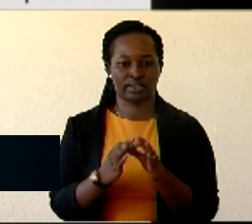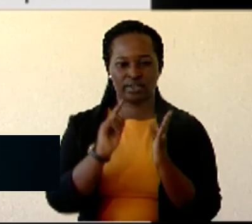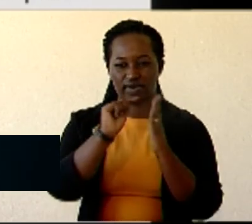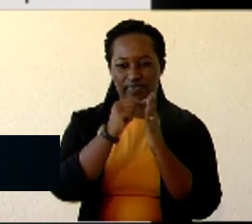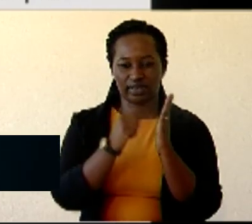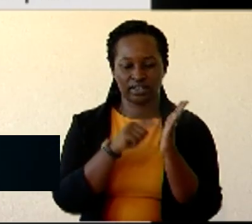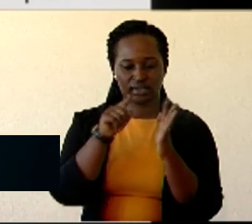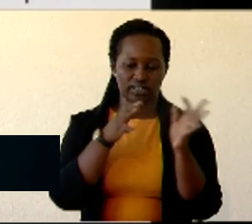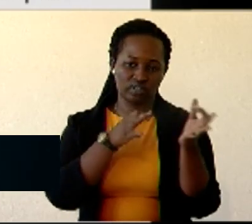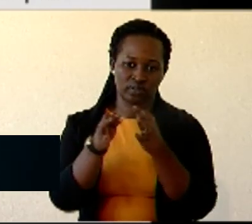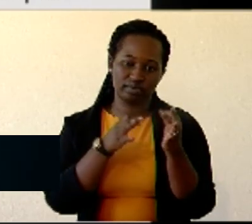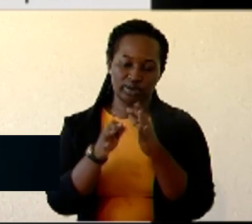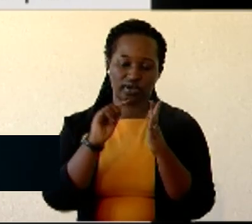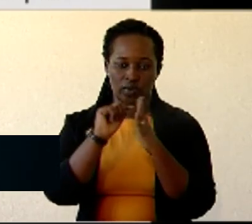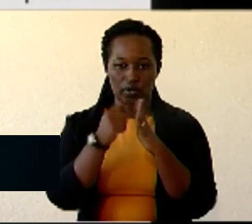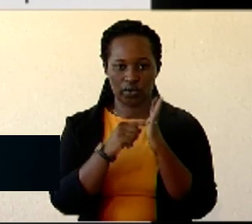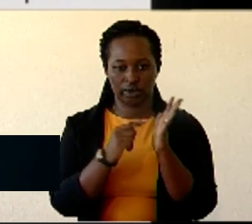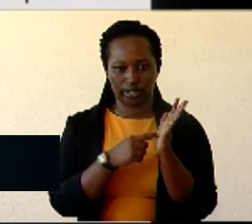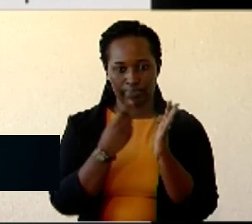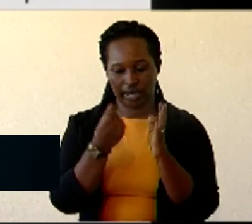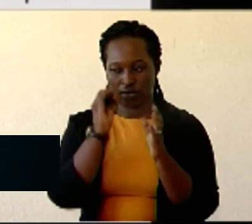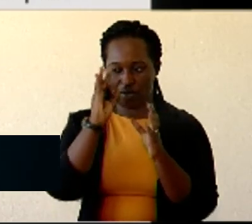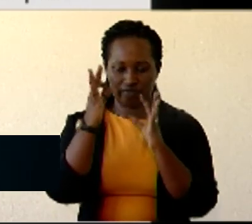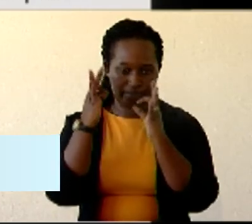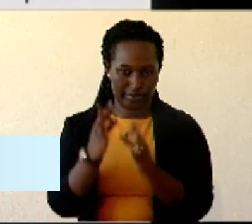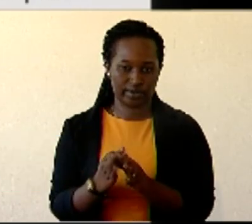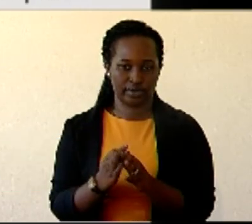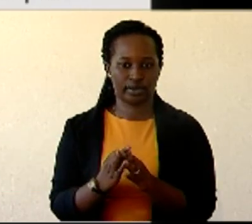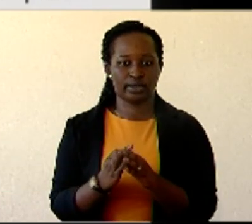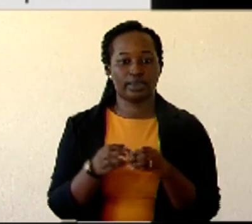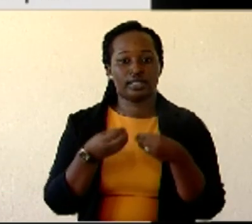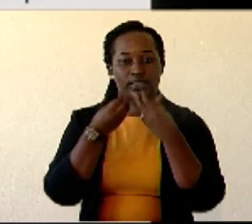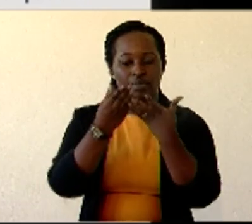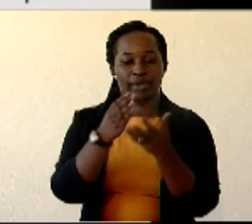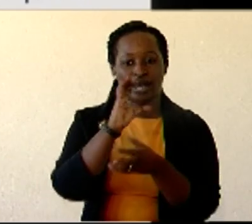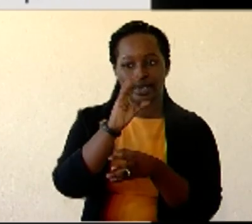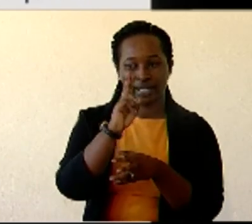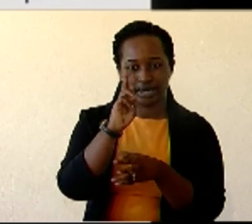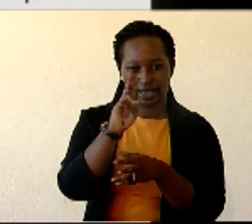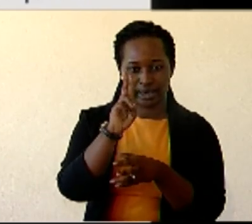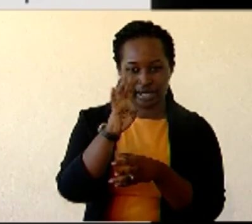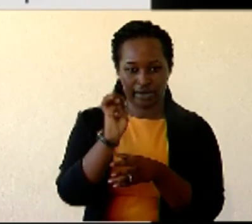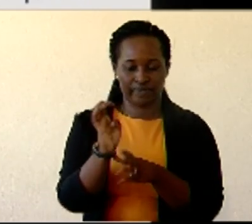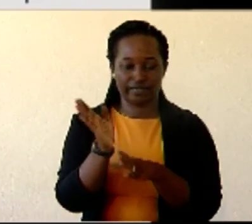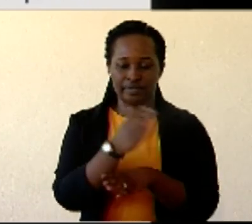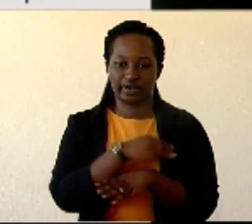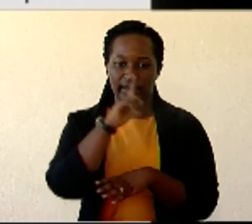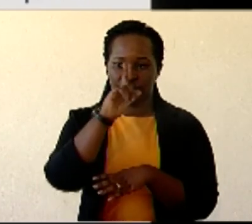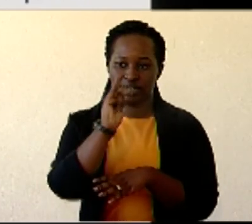that determine quantity demanded of a commodity, the law of supply, the supply curve, linear, non-linear demand